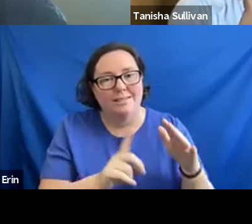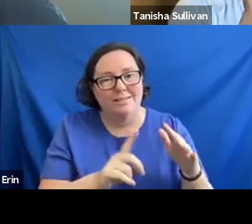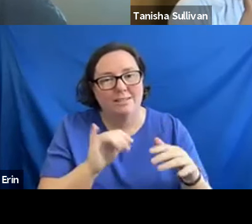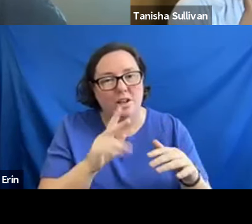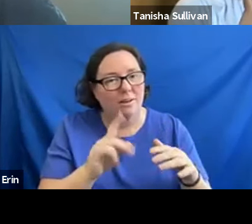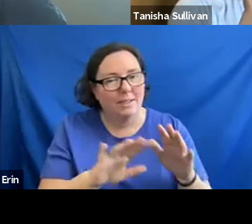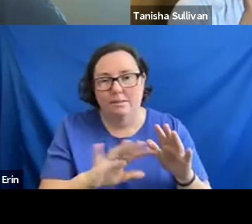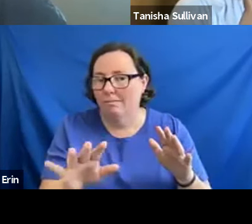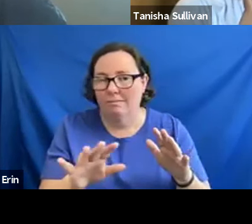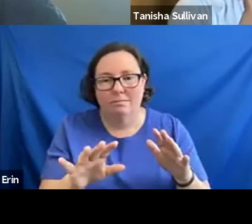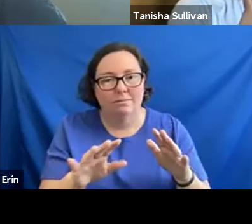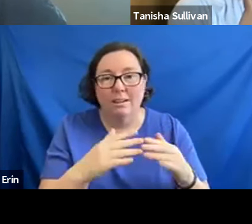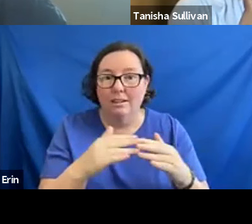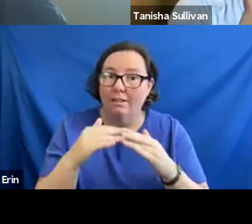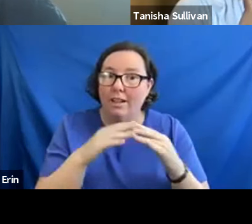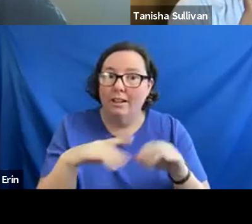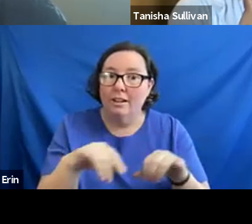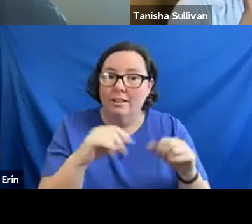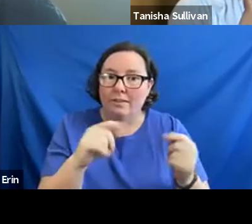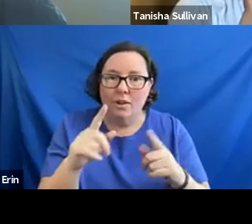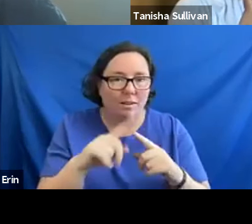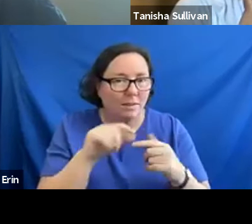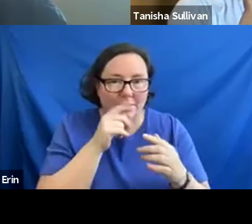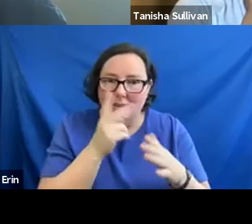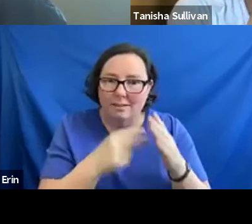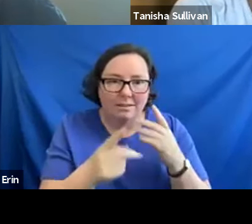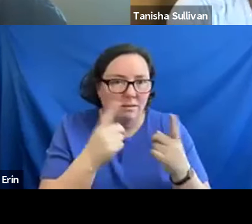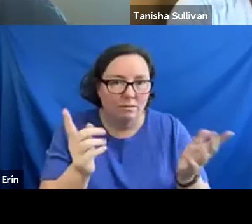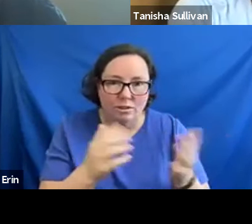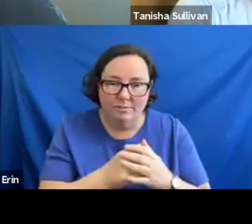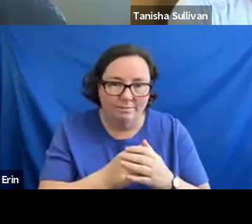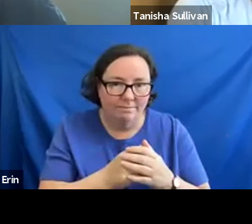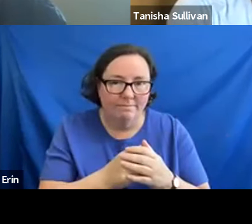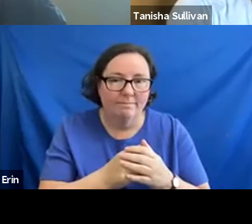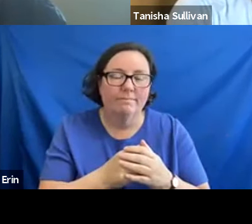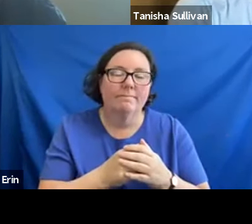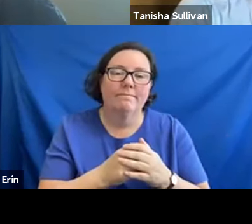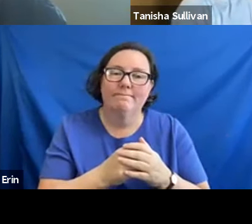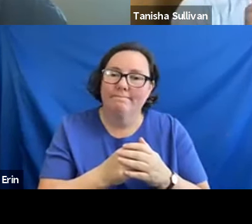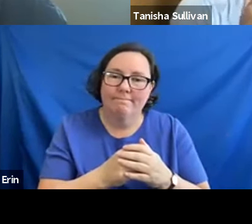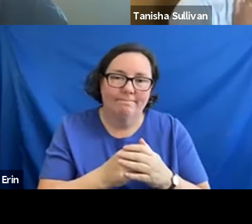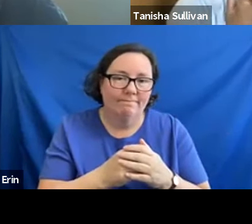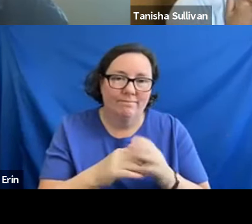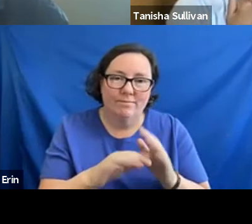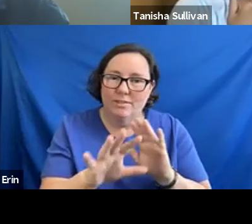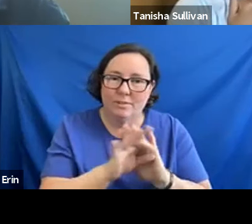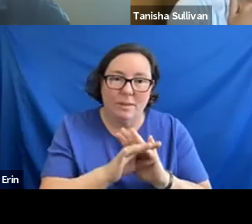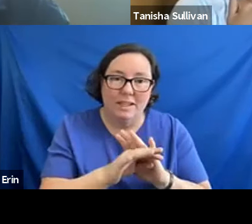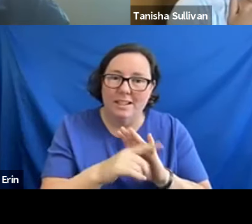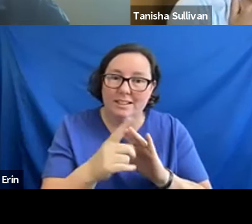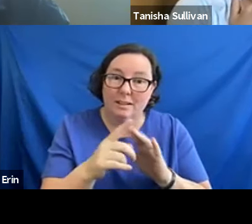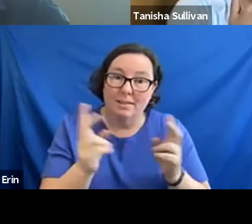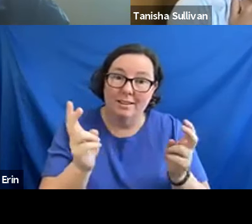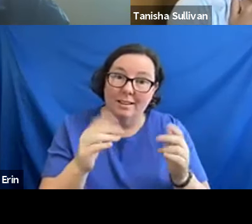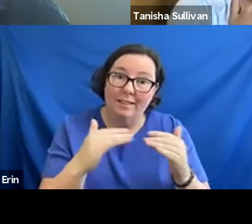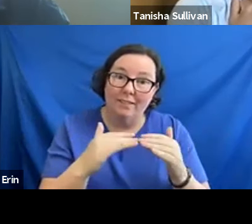to choose a lowest common denominator solution that's not great because of